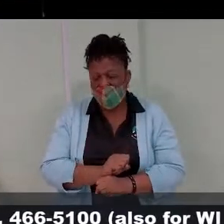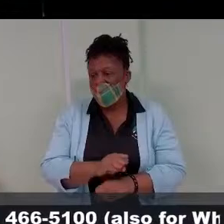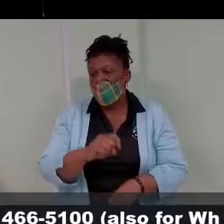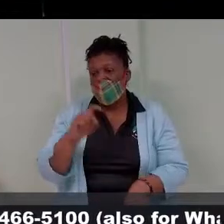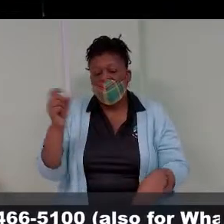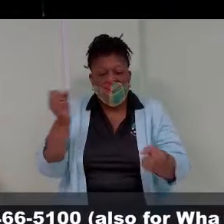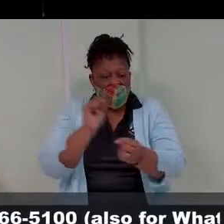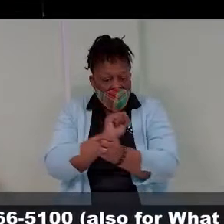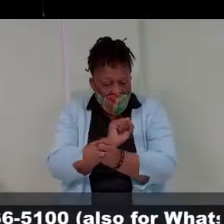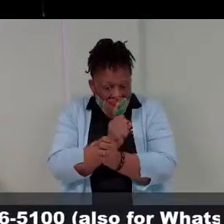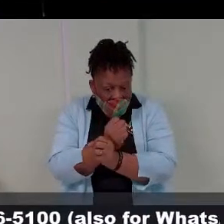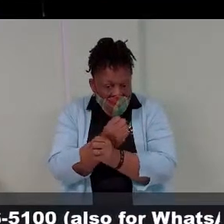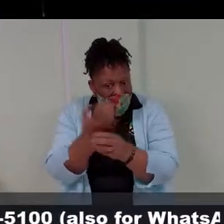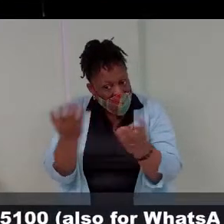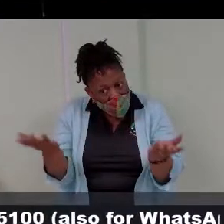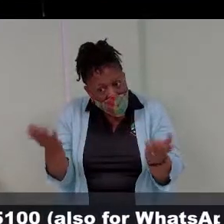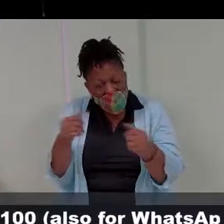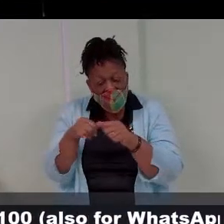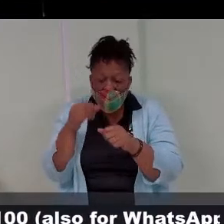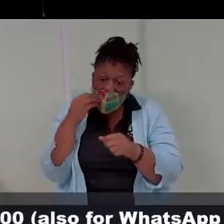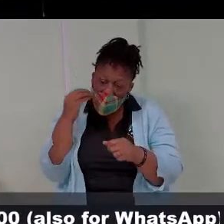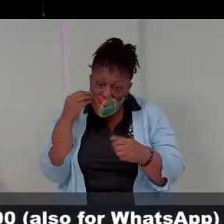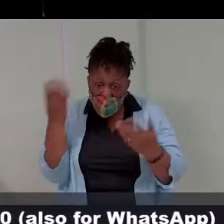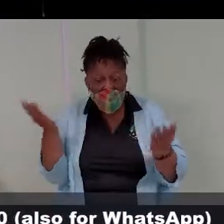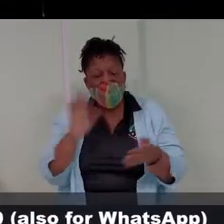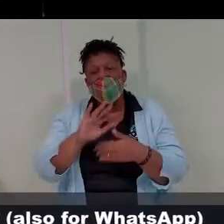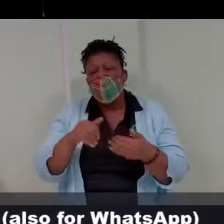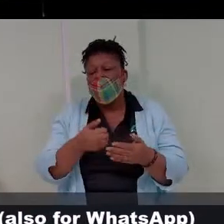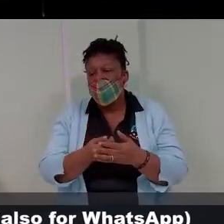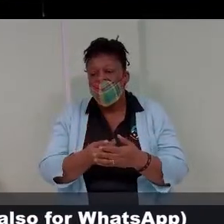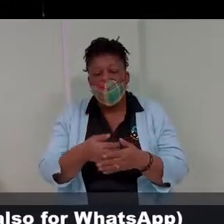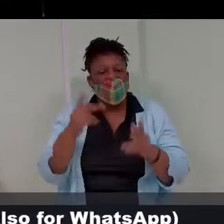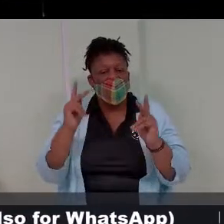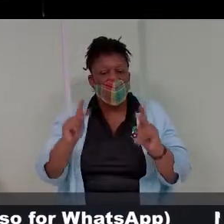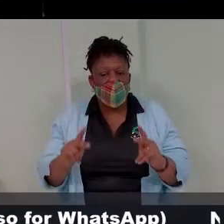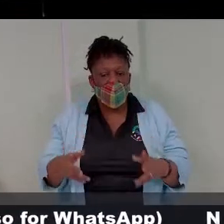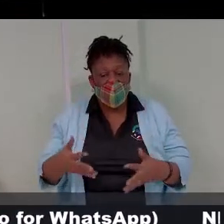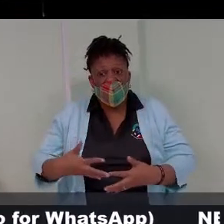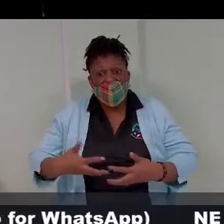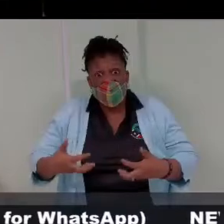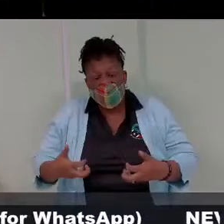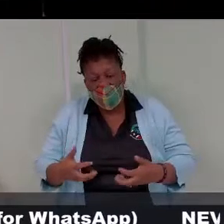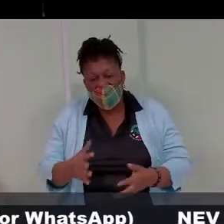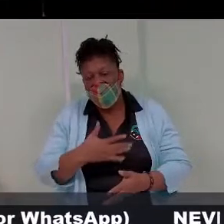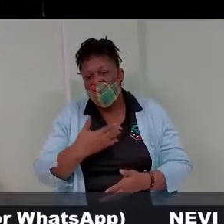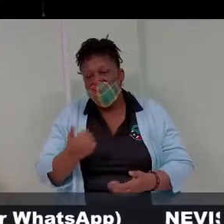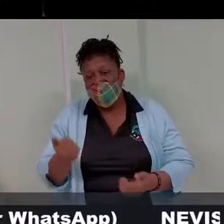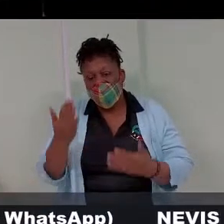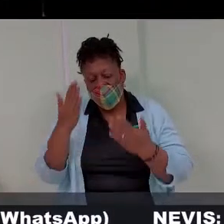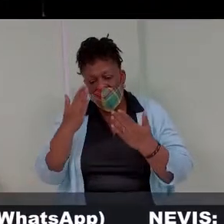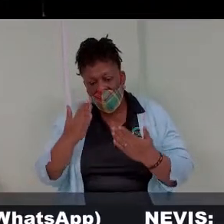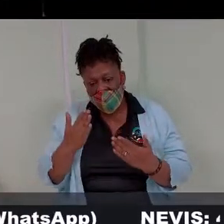so on. And these people we have to remember and be compassionate.